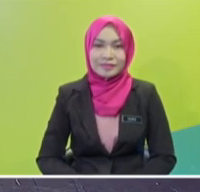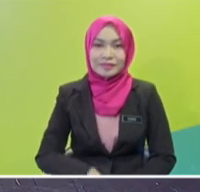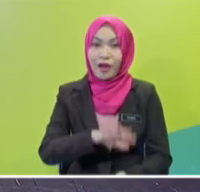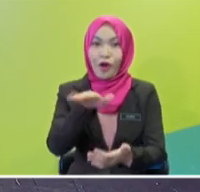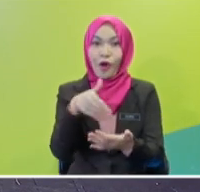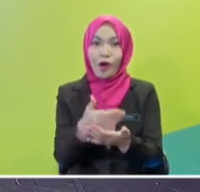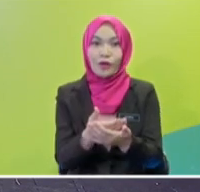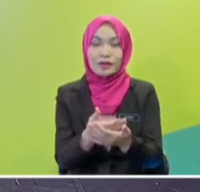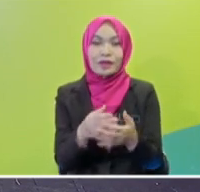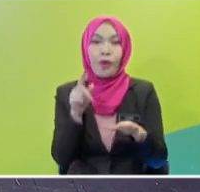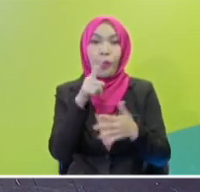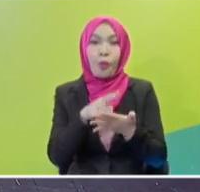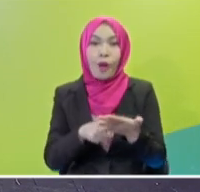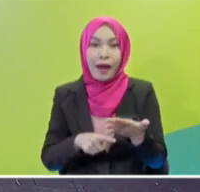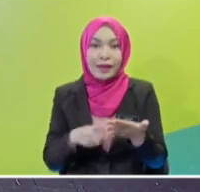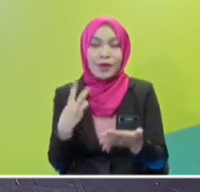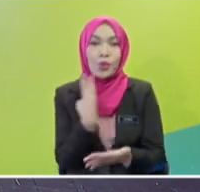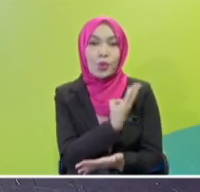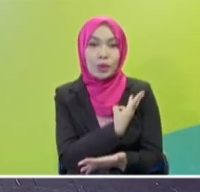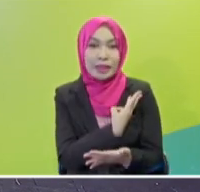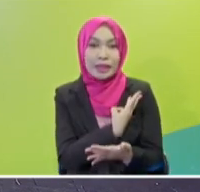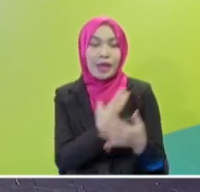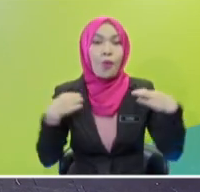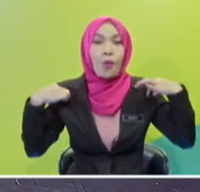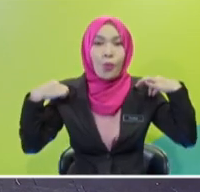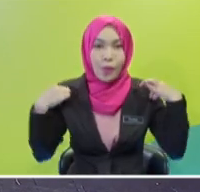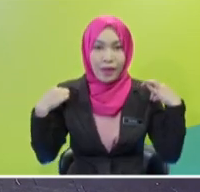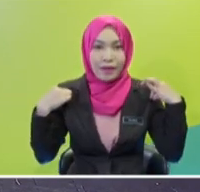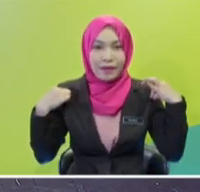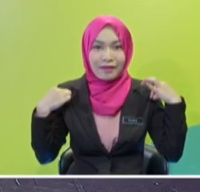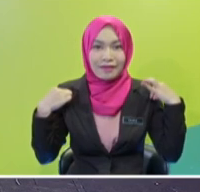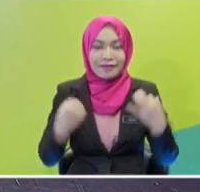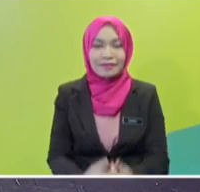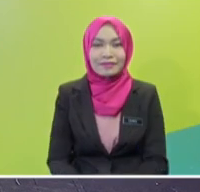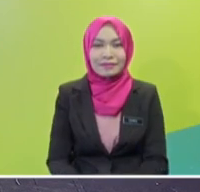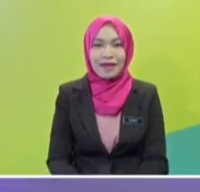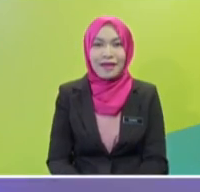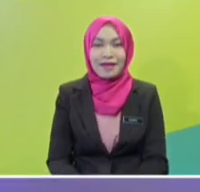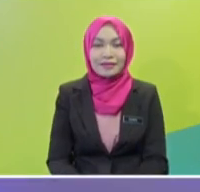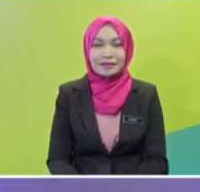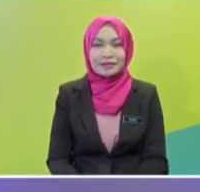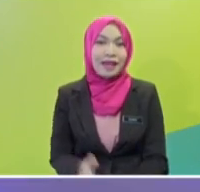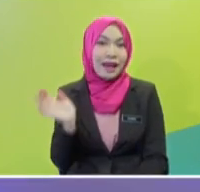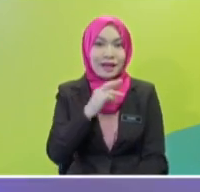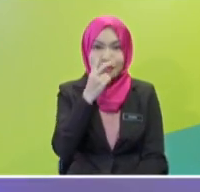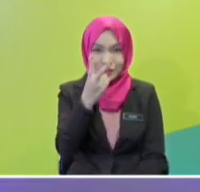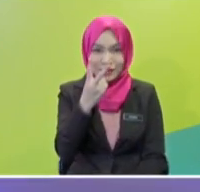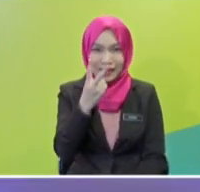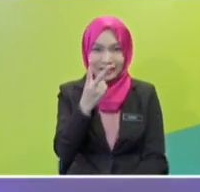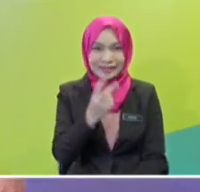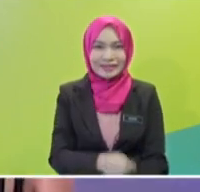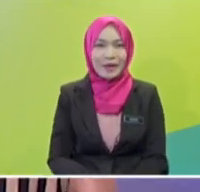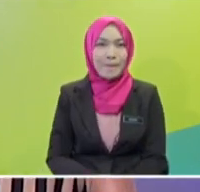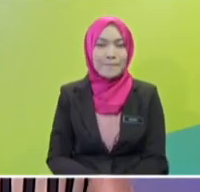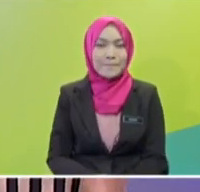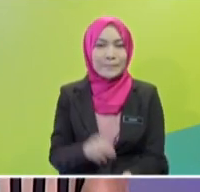wear. Yes, these are all the clothes that we wear. All right. And then, mm-hmm. let's look at the picture. A few pictures.